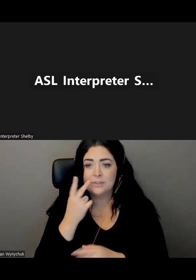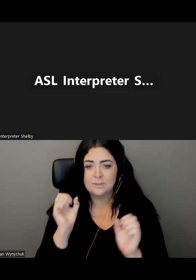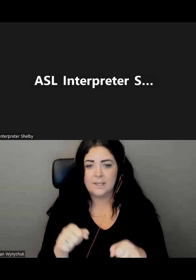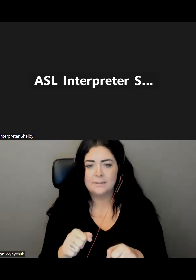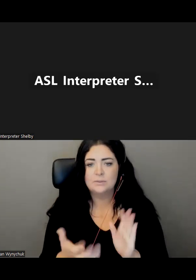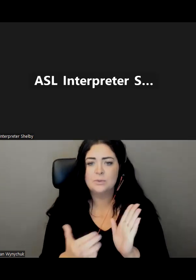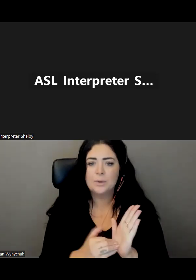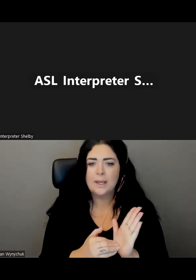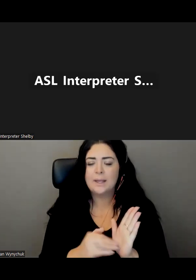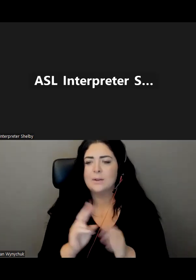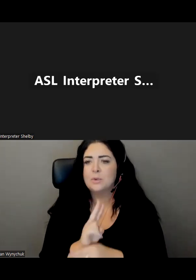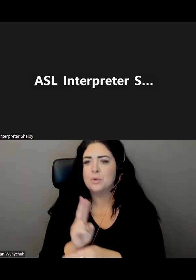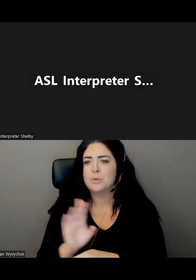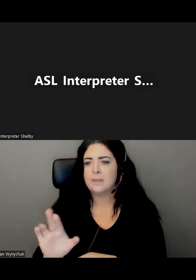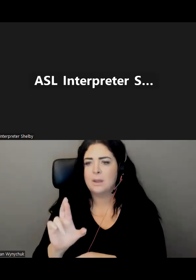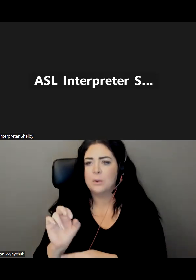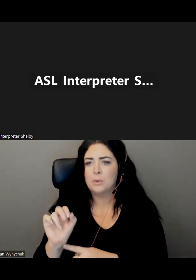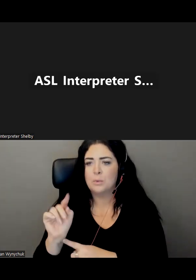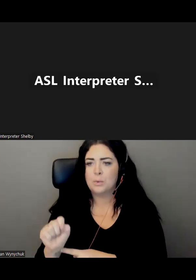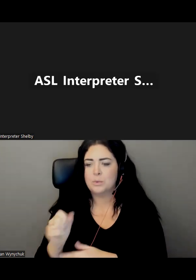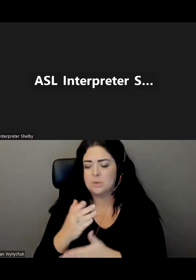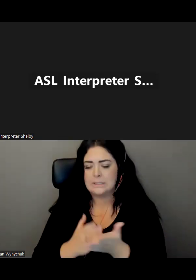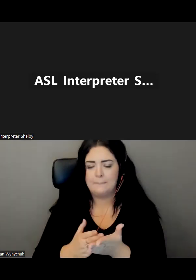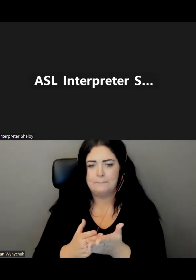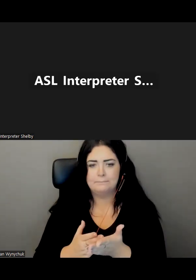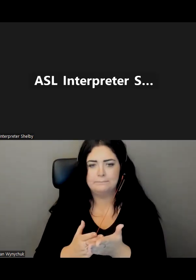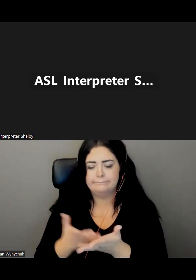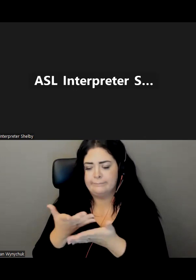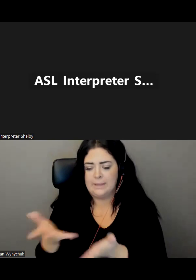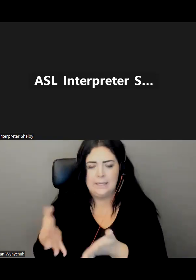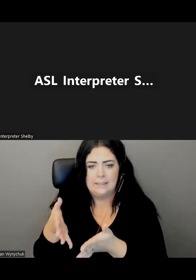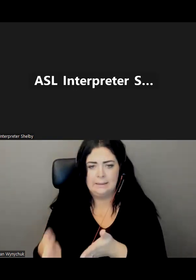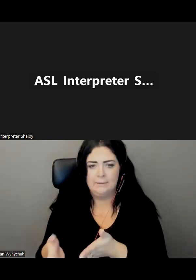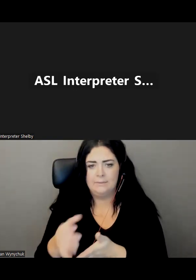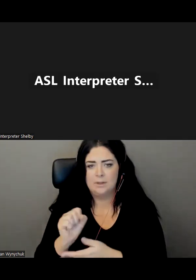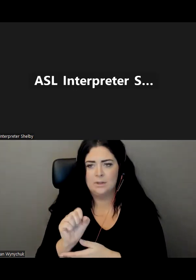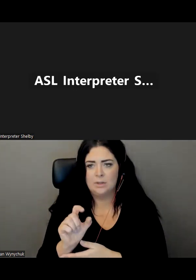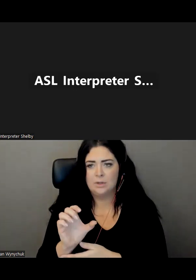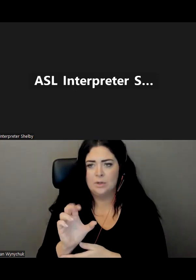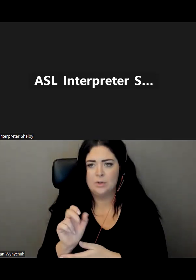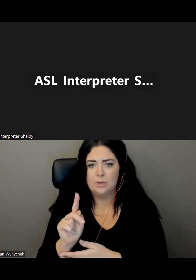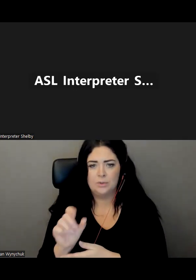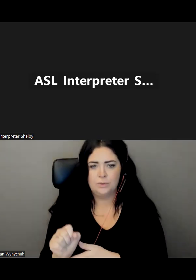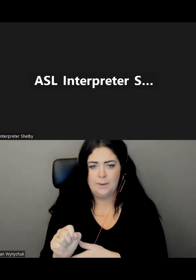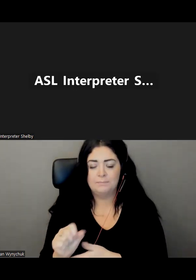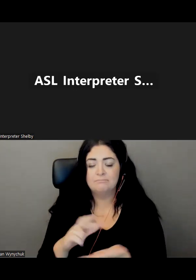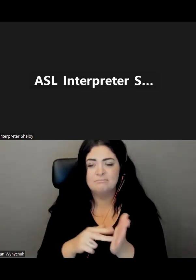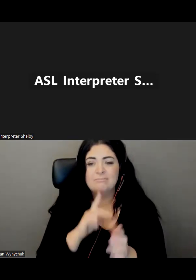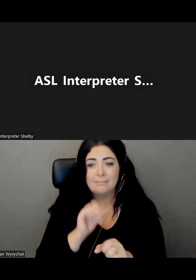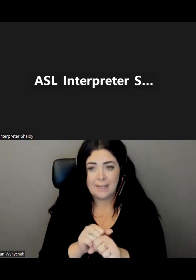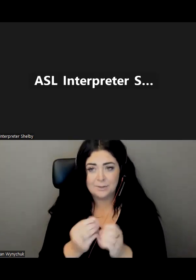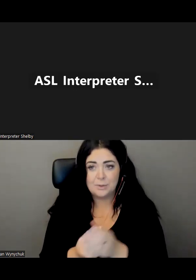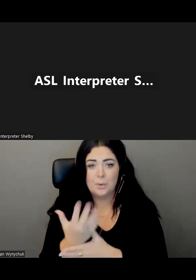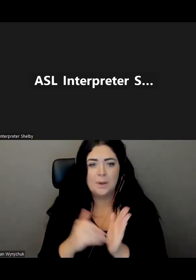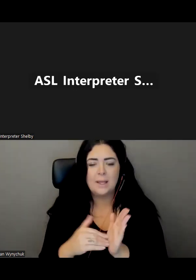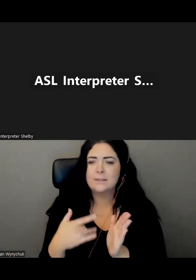using the roots or some of the pieces that are left over, you can actually regrow full-on pieces of vegetables. Green onions is the most